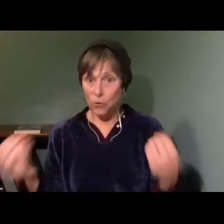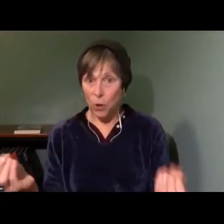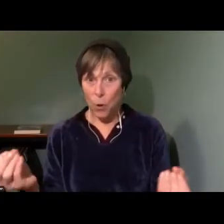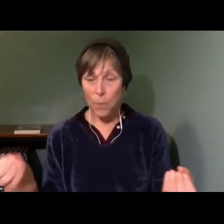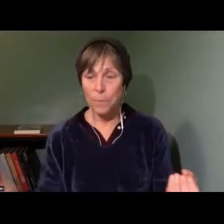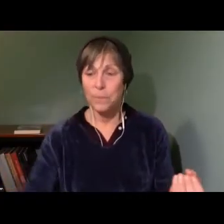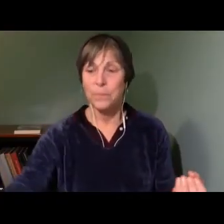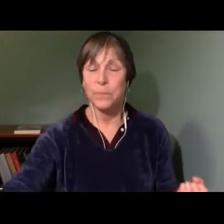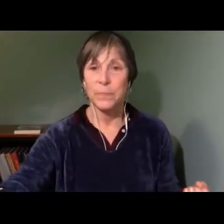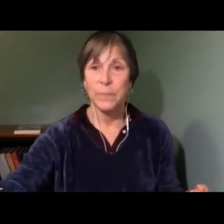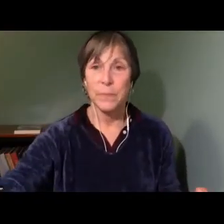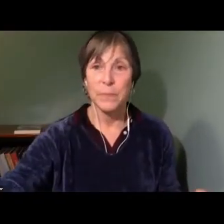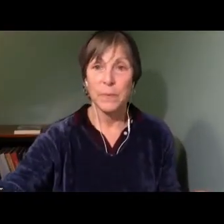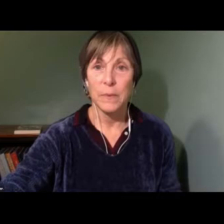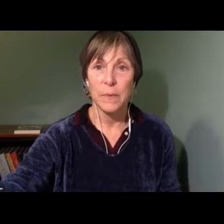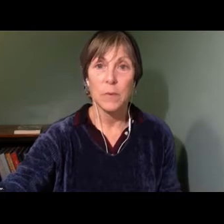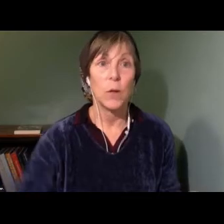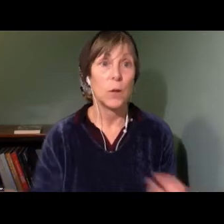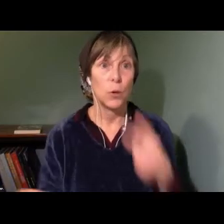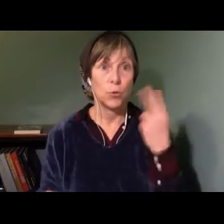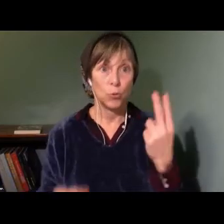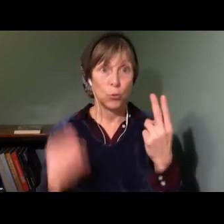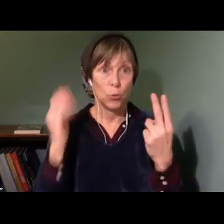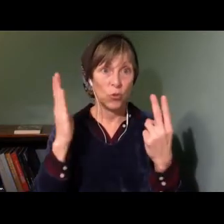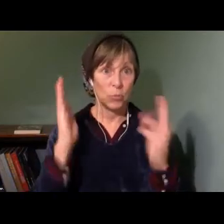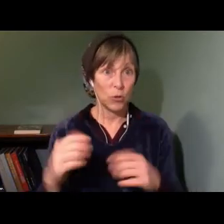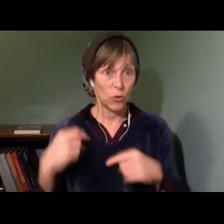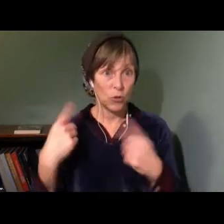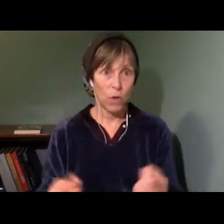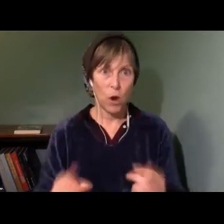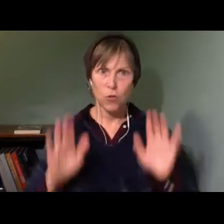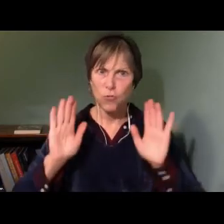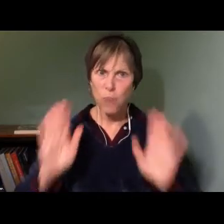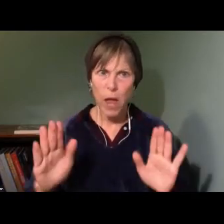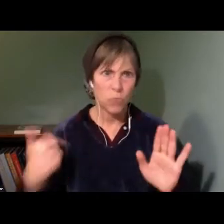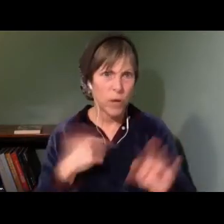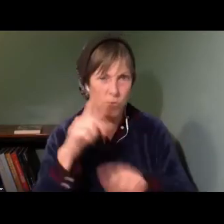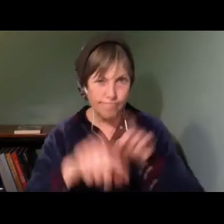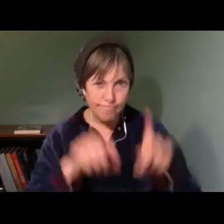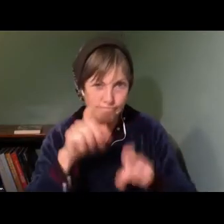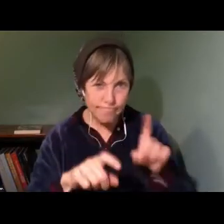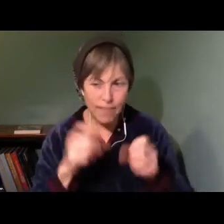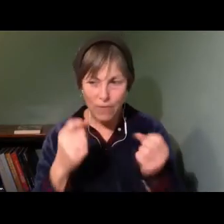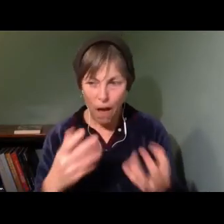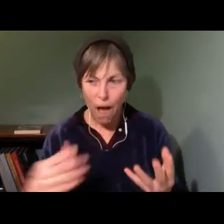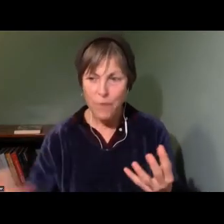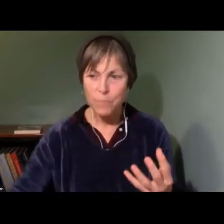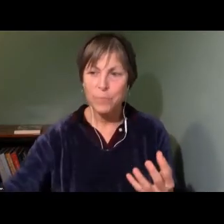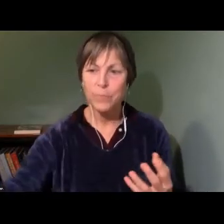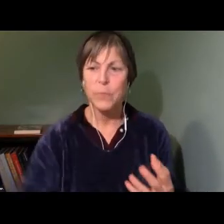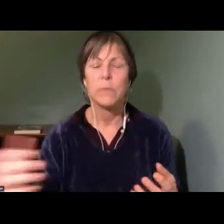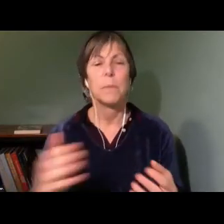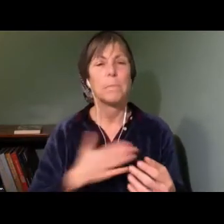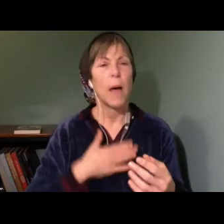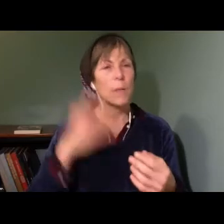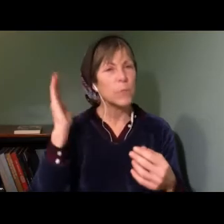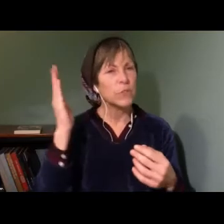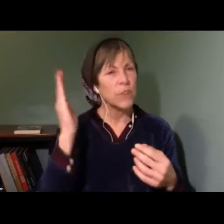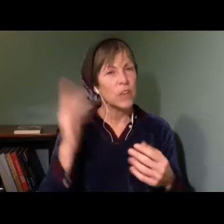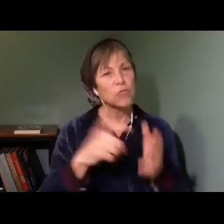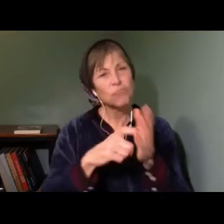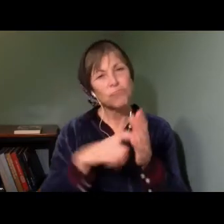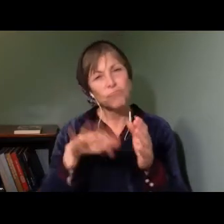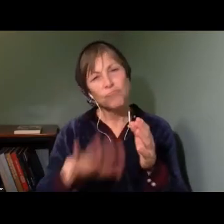we have had two really great speakers uh that we had a lot of questions for so i have a presentation that i think will take about